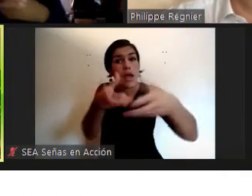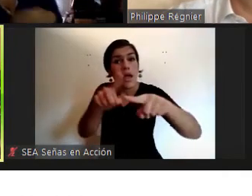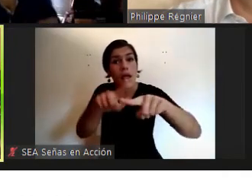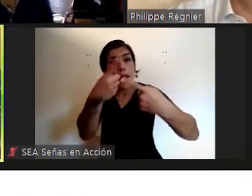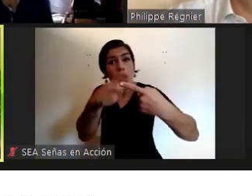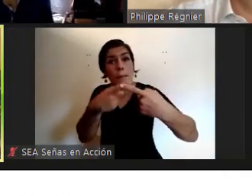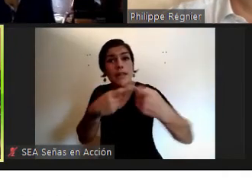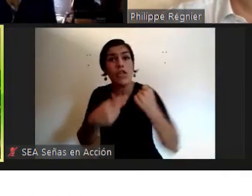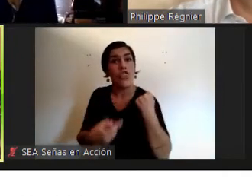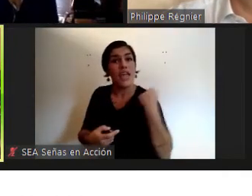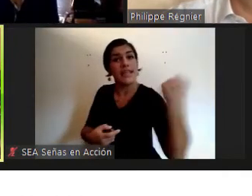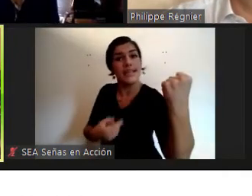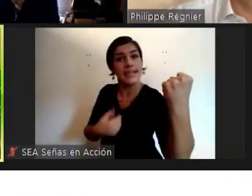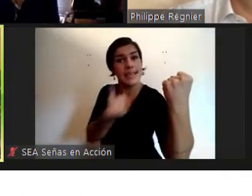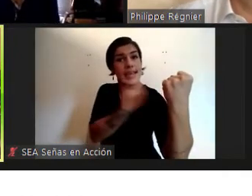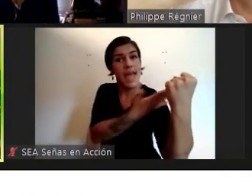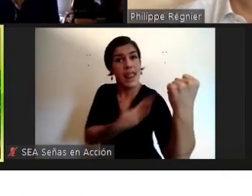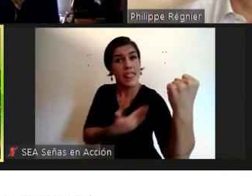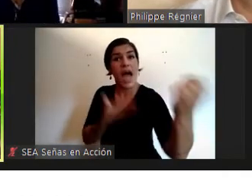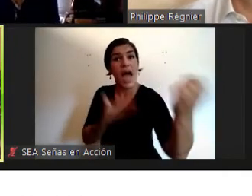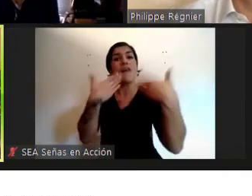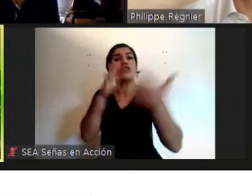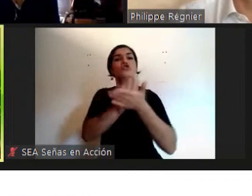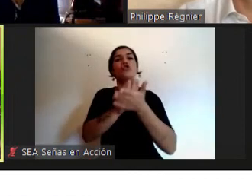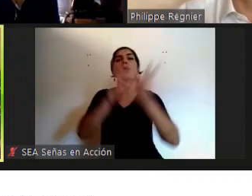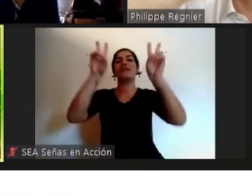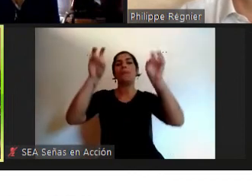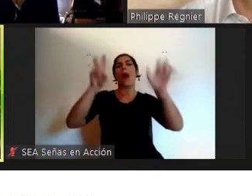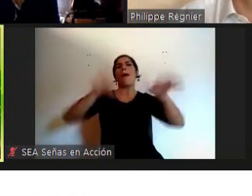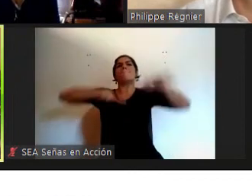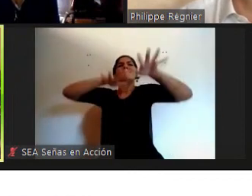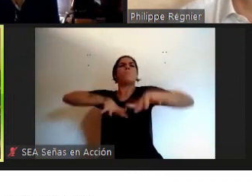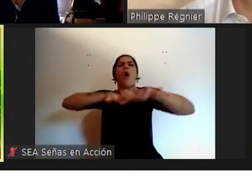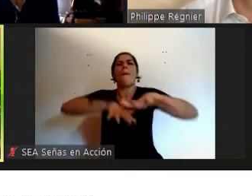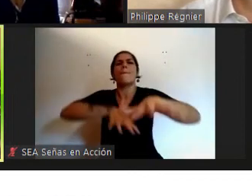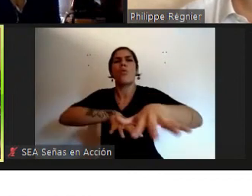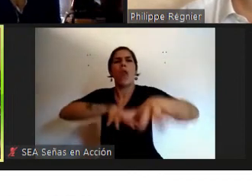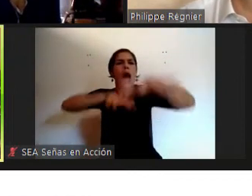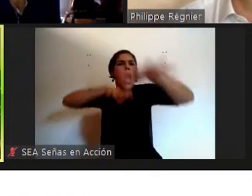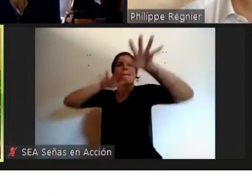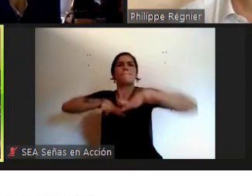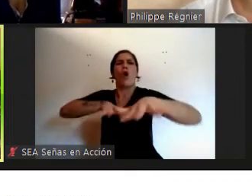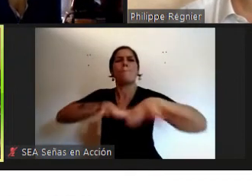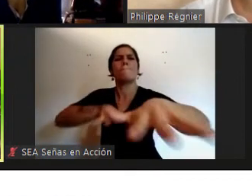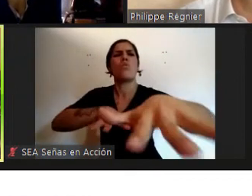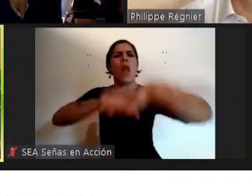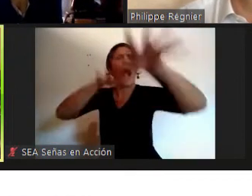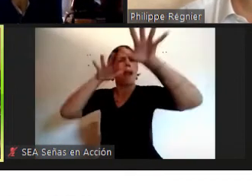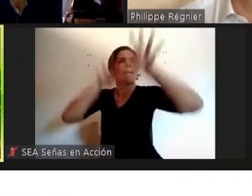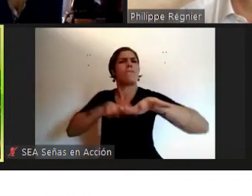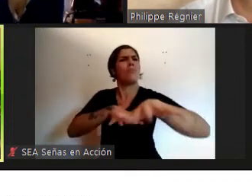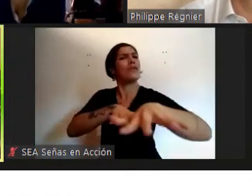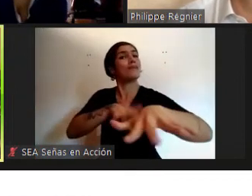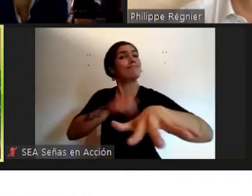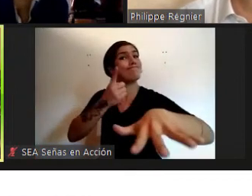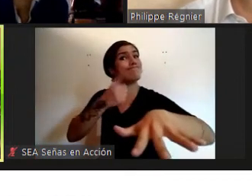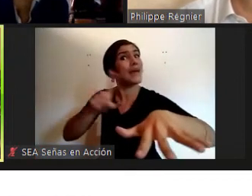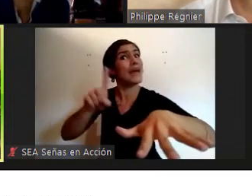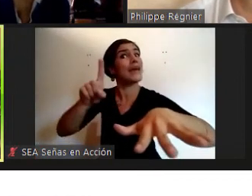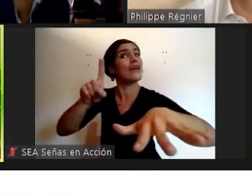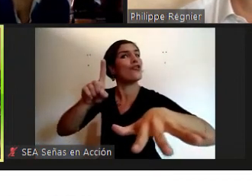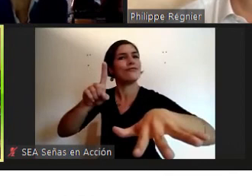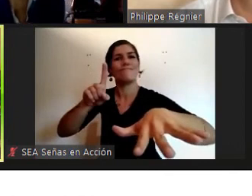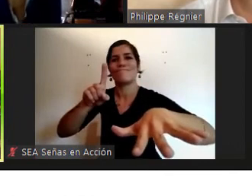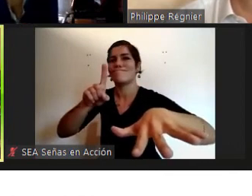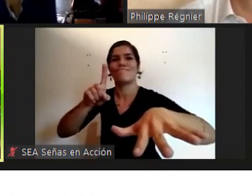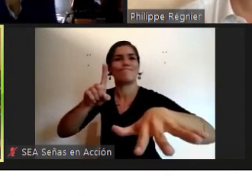continue to have a tradition, and under the label of quote unquote popular, it involves this paramount